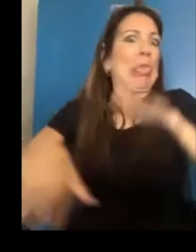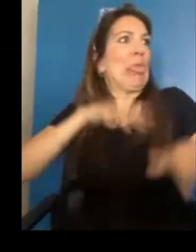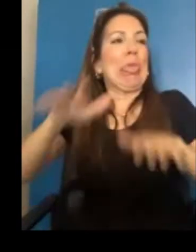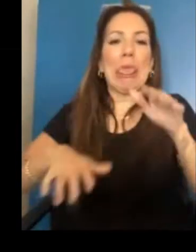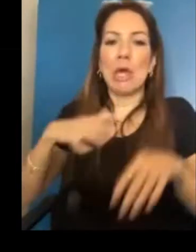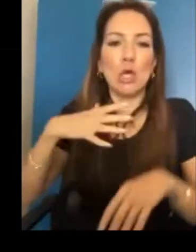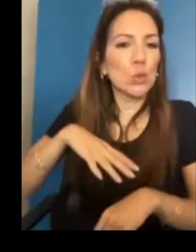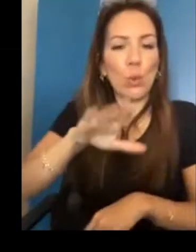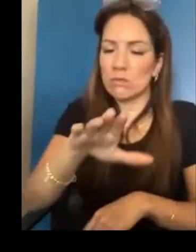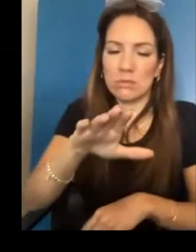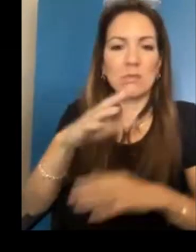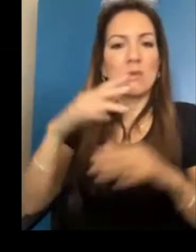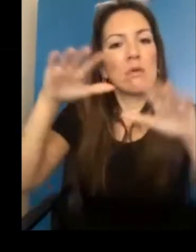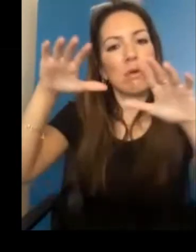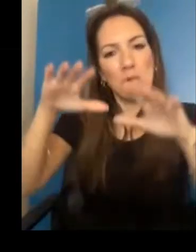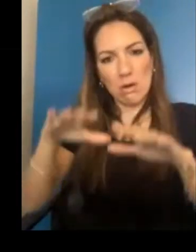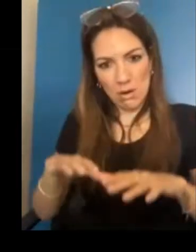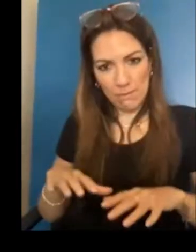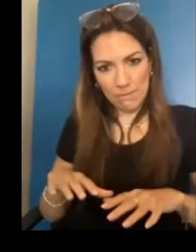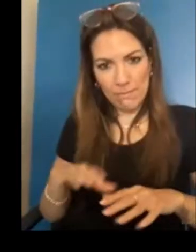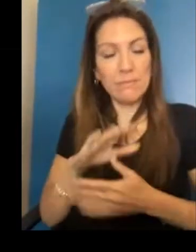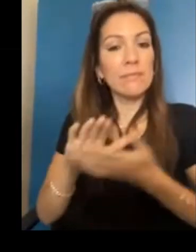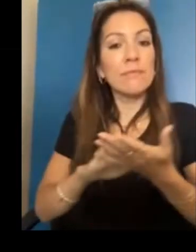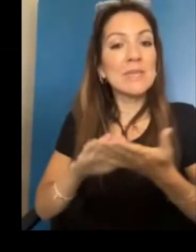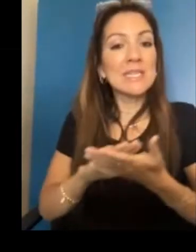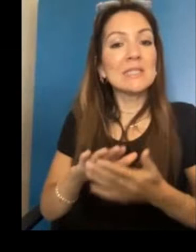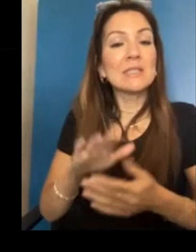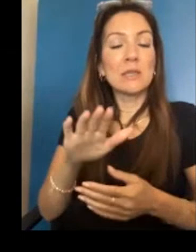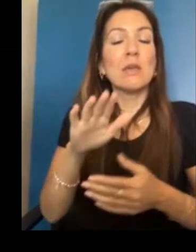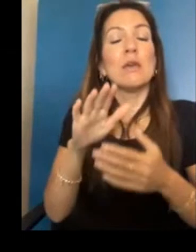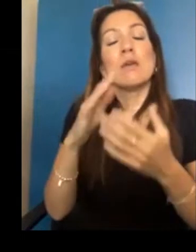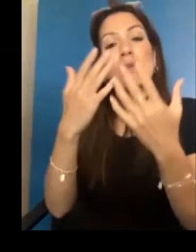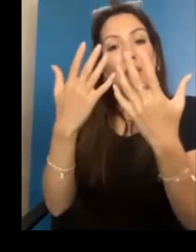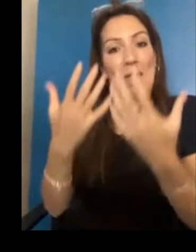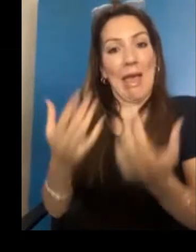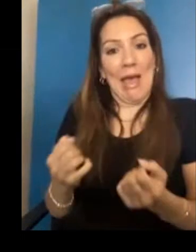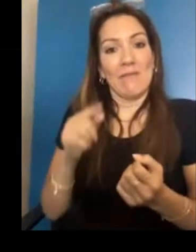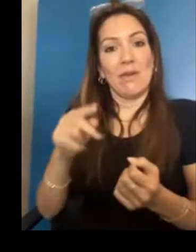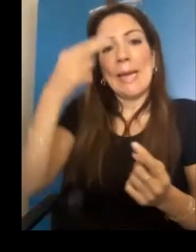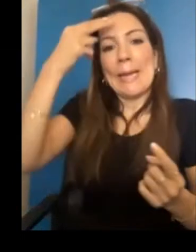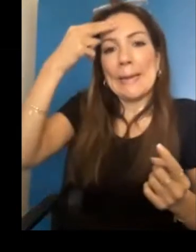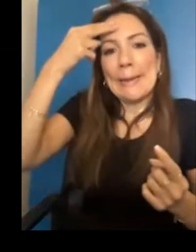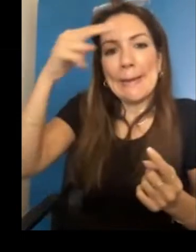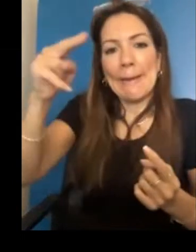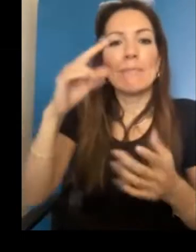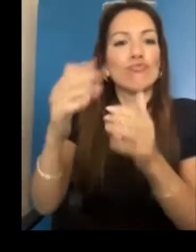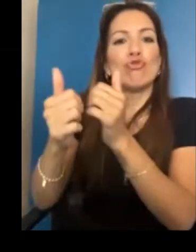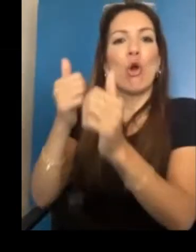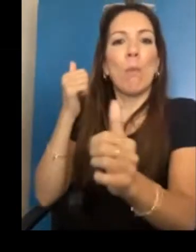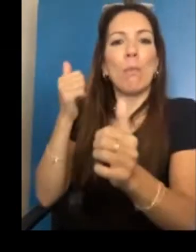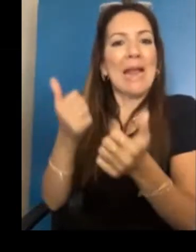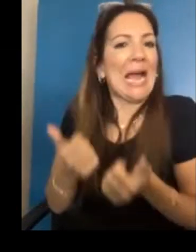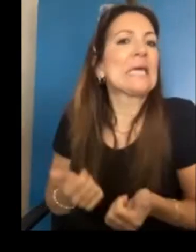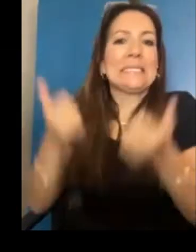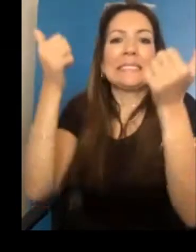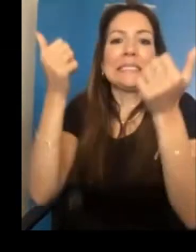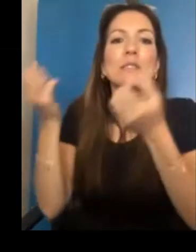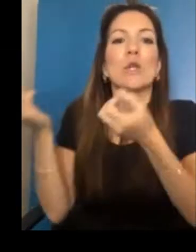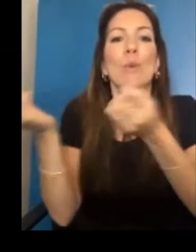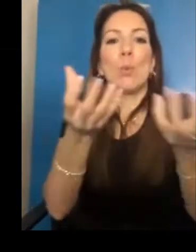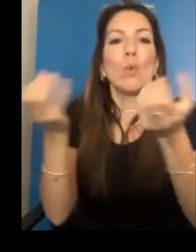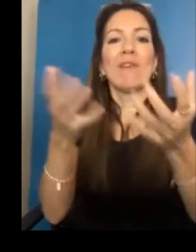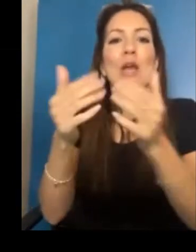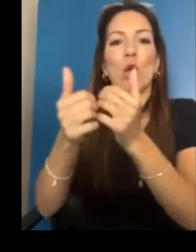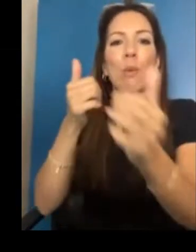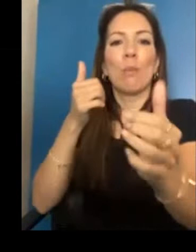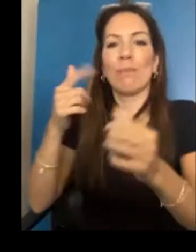users. So we've got a named packing company now, a moving company, so they're going around